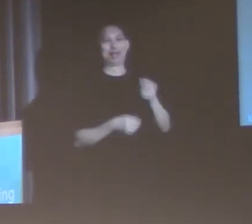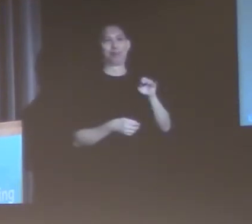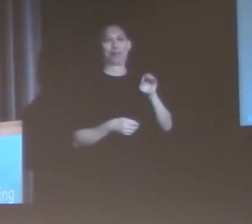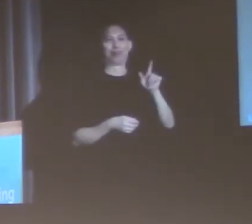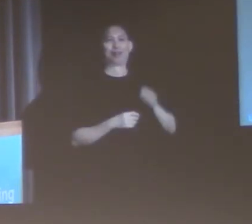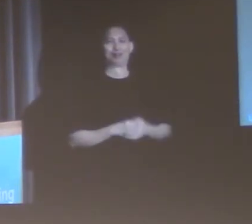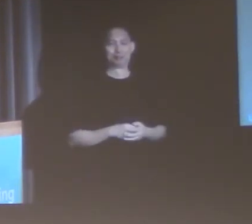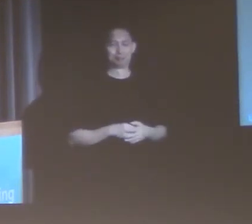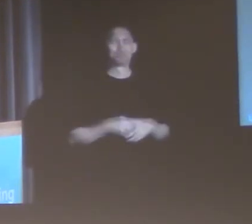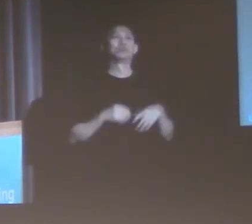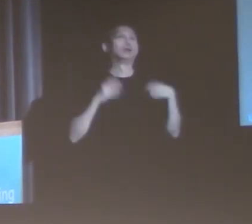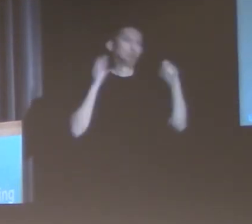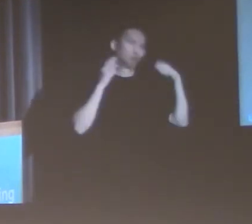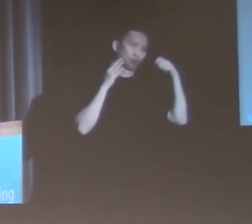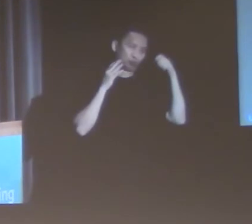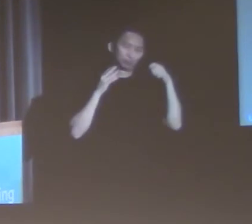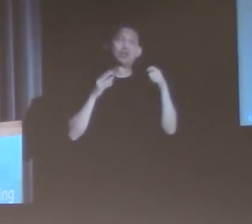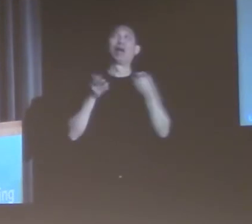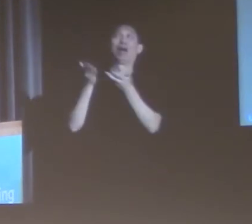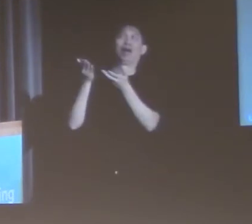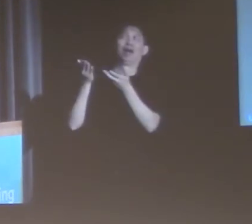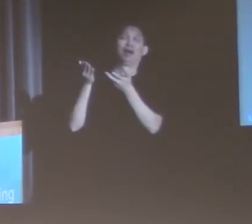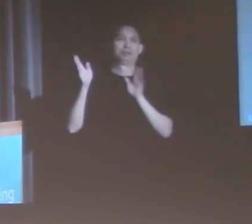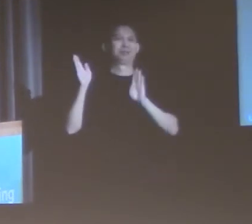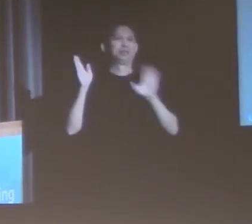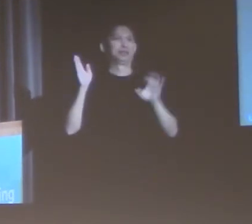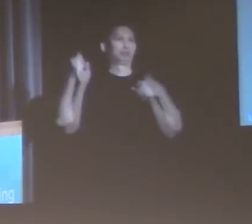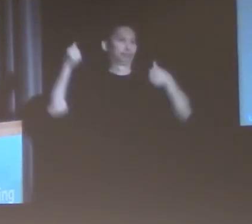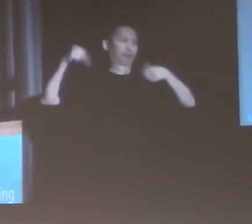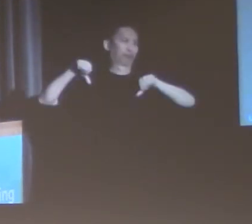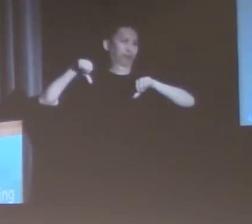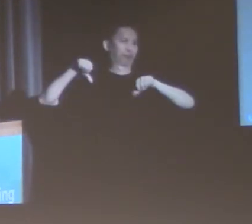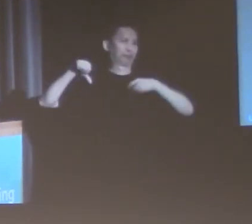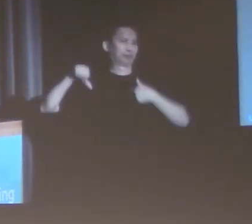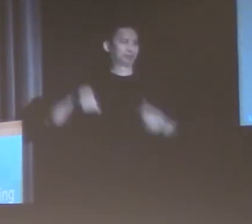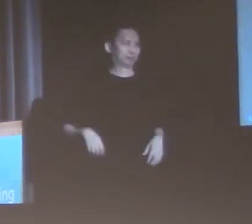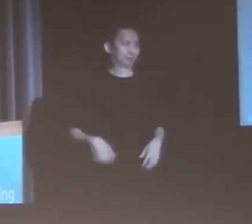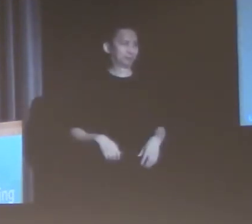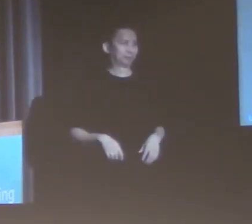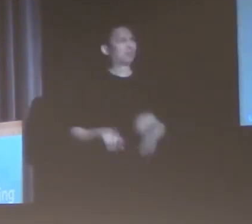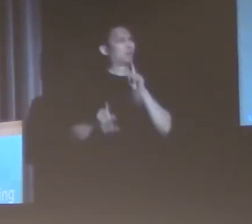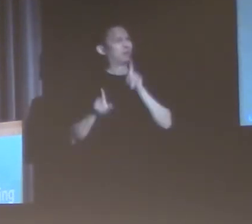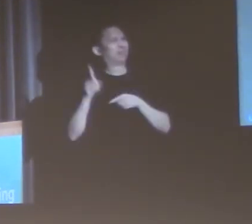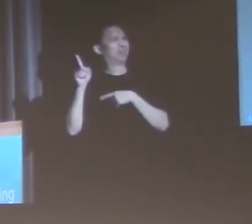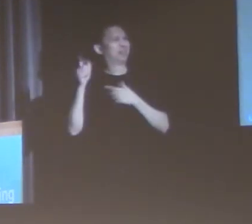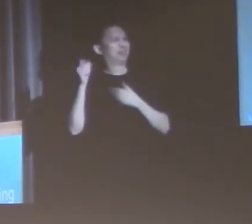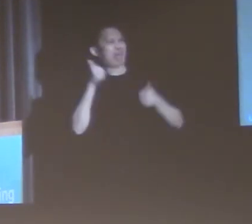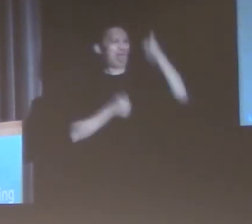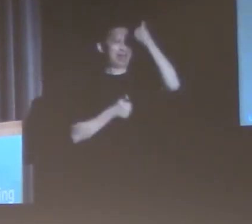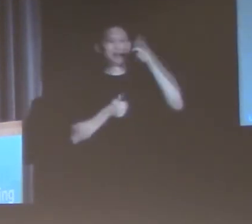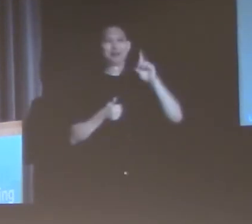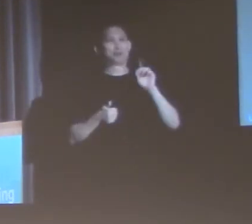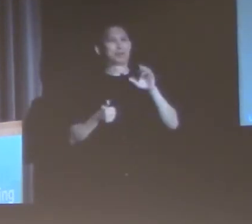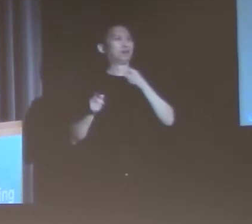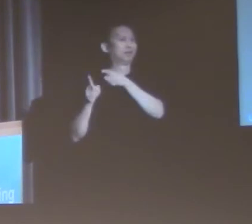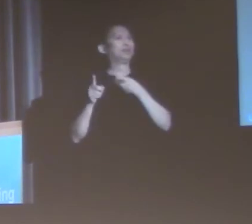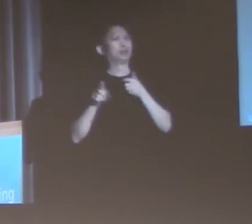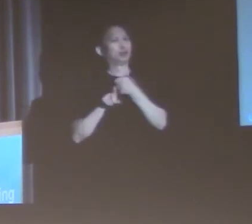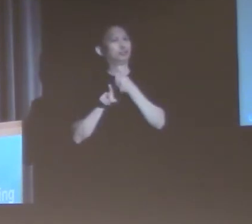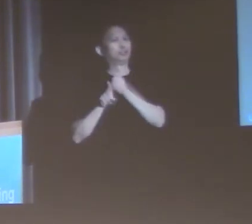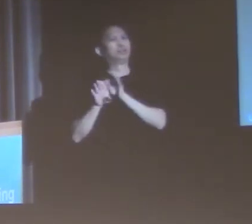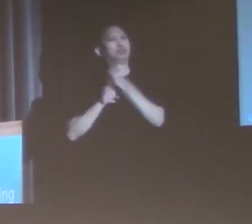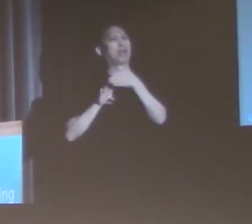BBC turned it down because actually she was Jamaican, the head of documentaries, and she said, it's just too